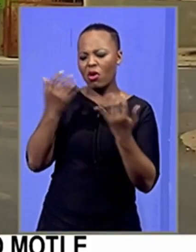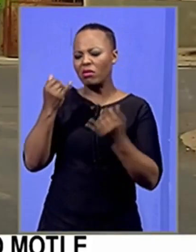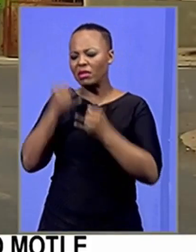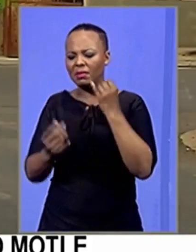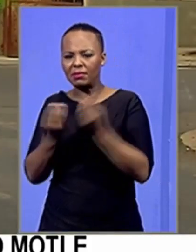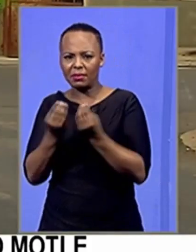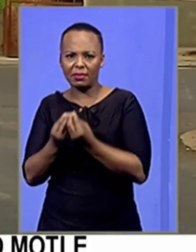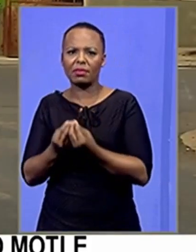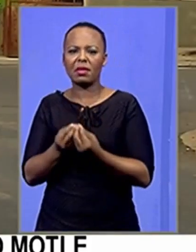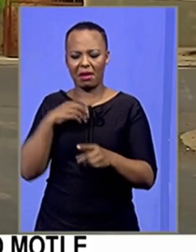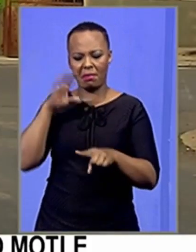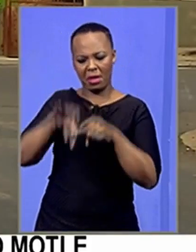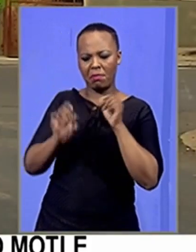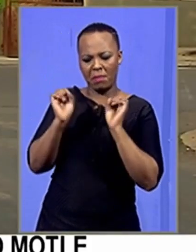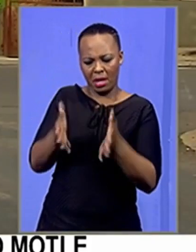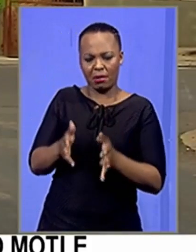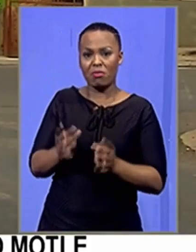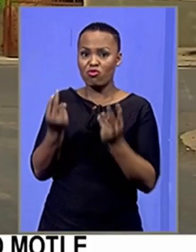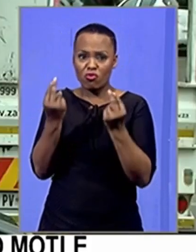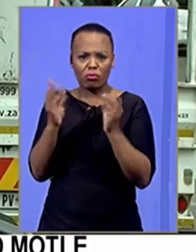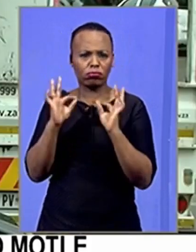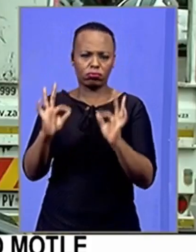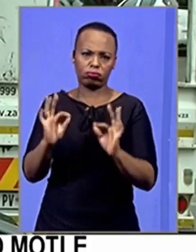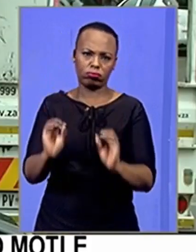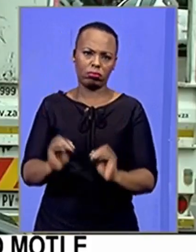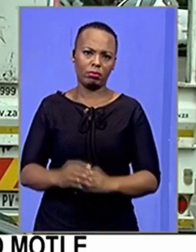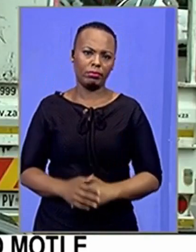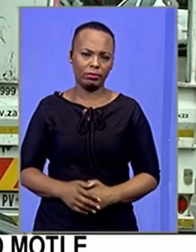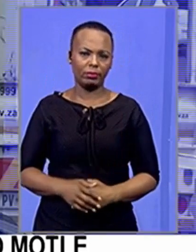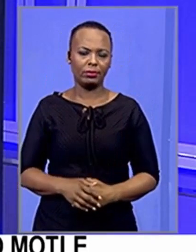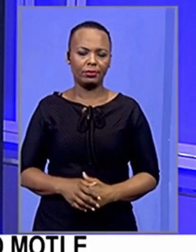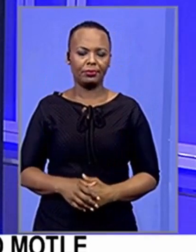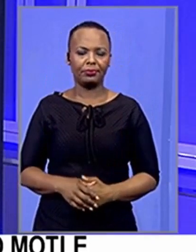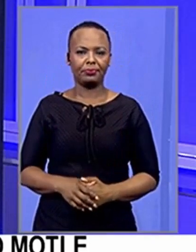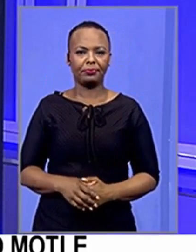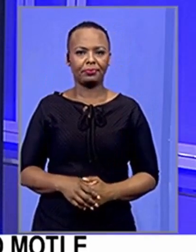picked up. Molemo mo SABC News, Pretoria.